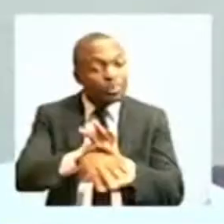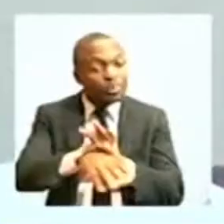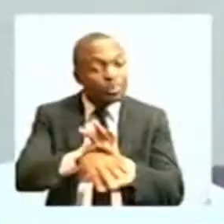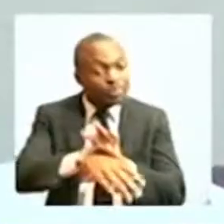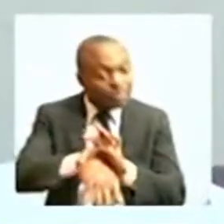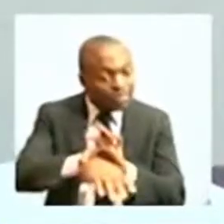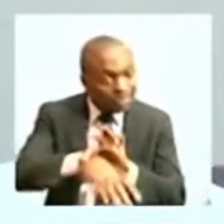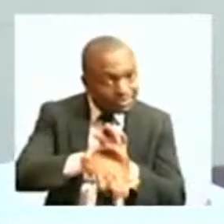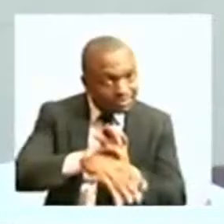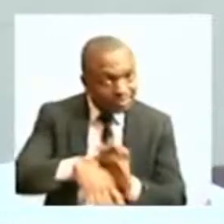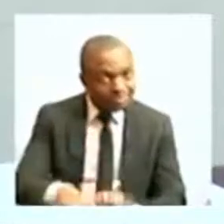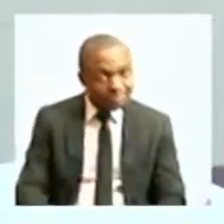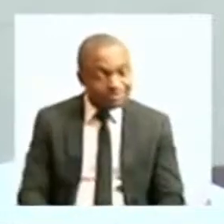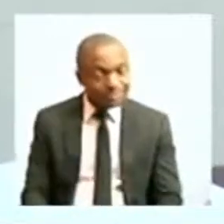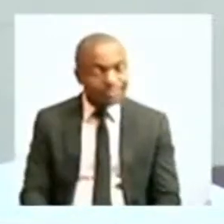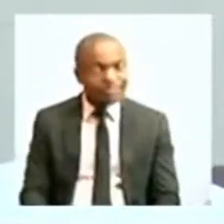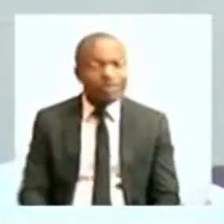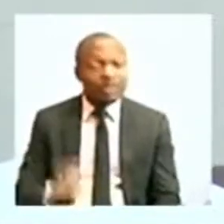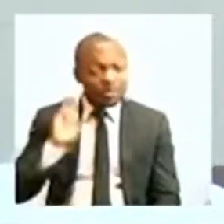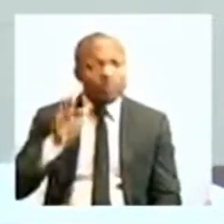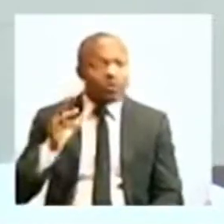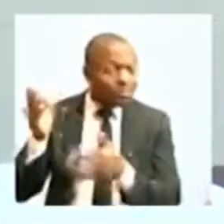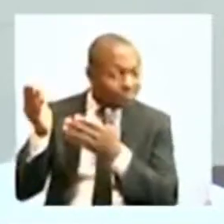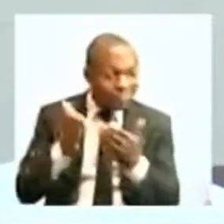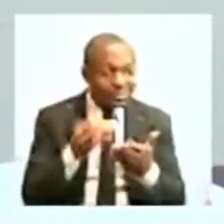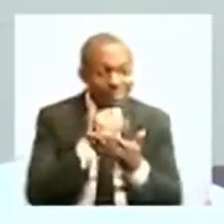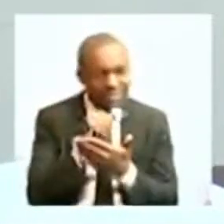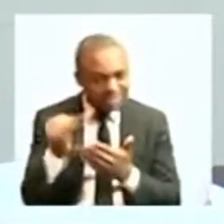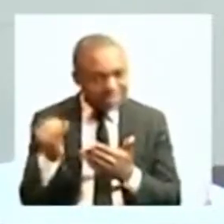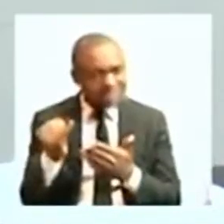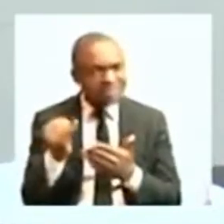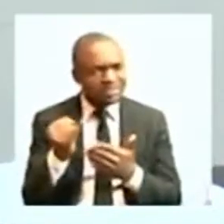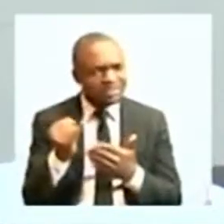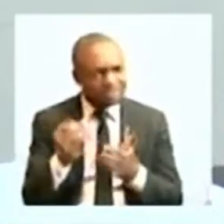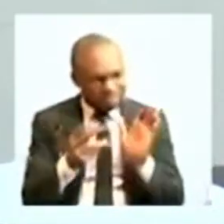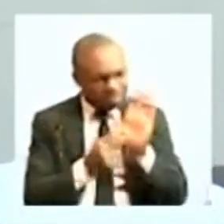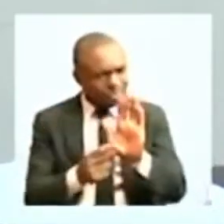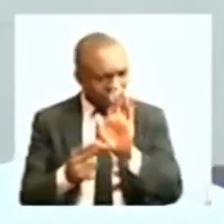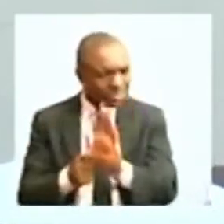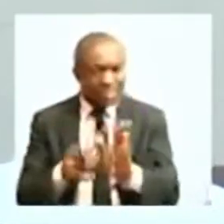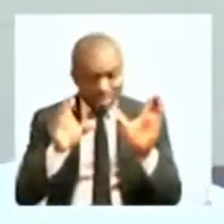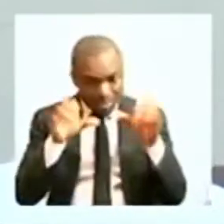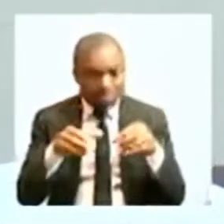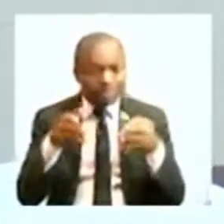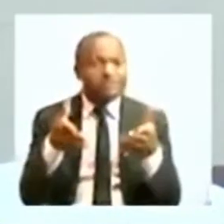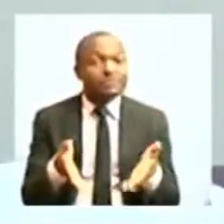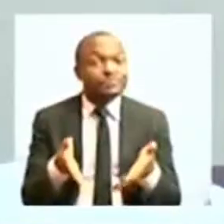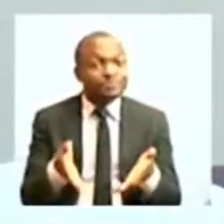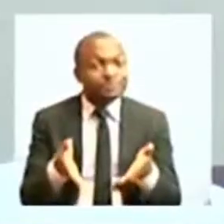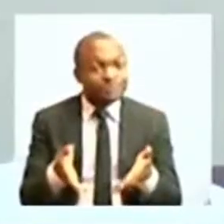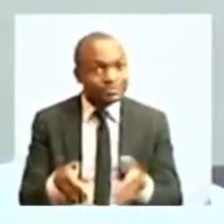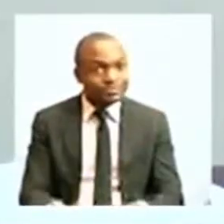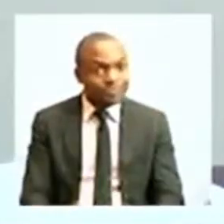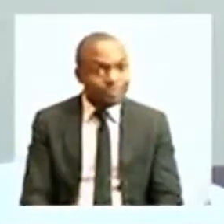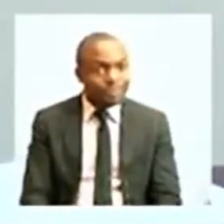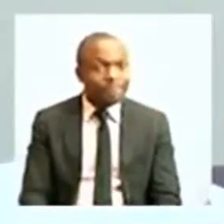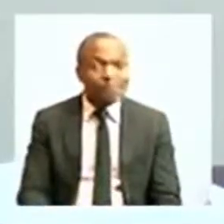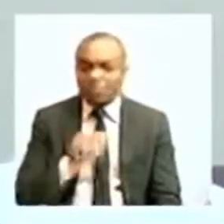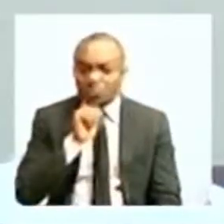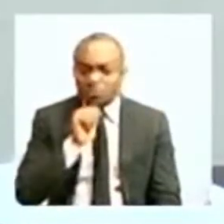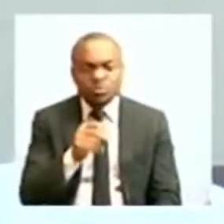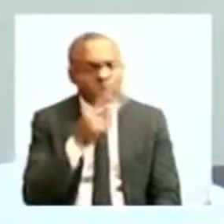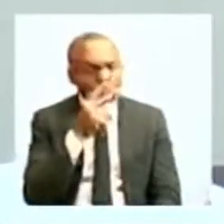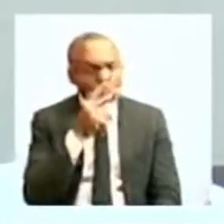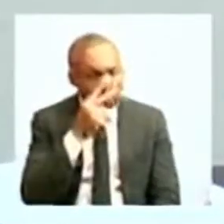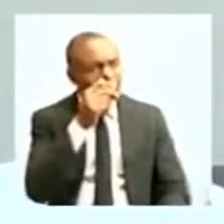compromised. So we shall bring out issues as they stand, this committee of yours. And we shall not look